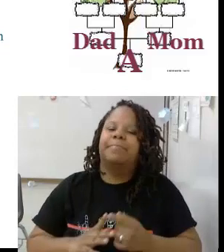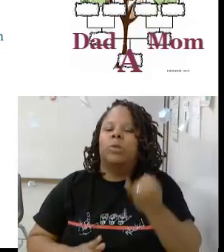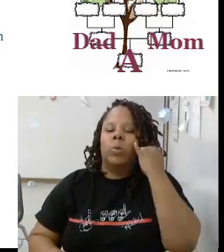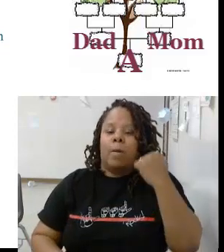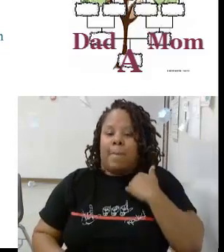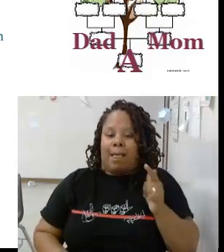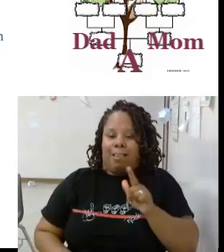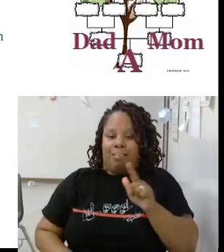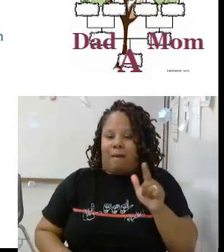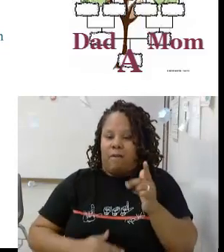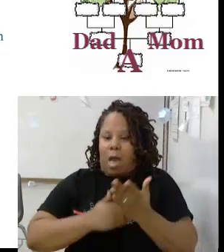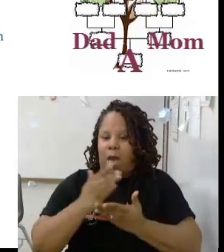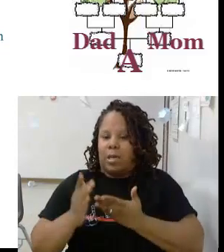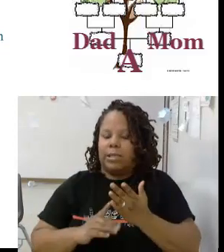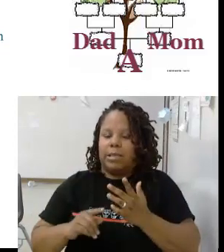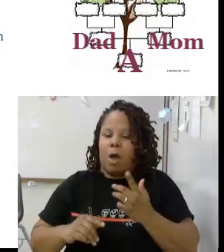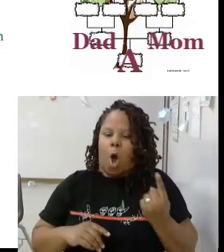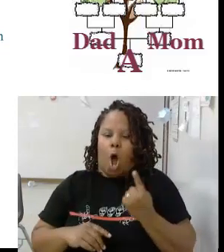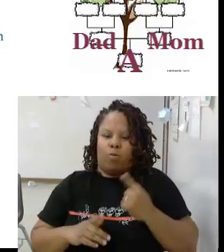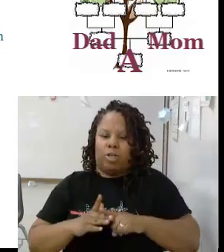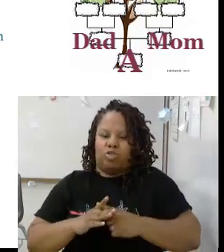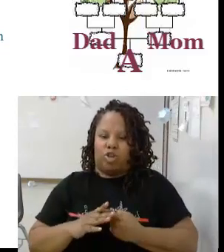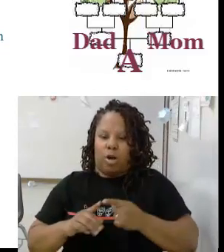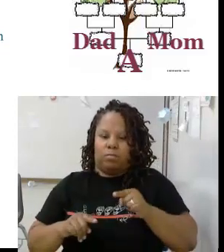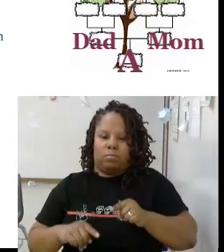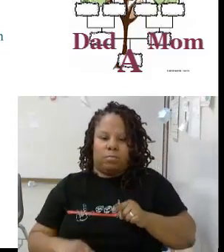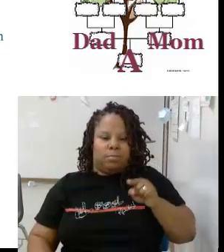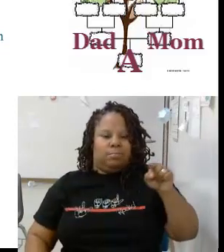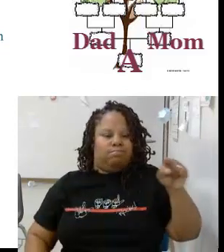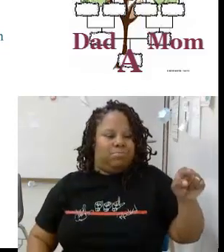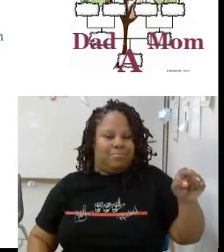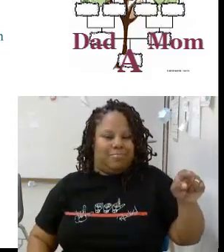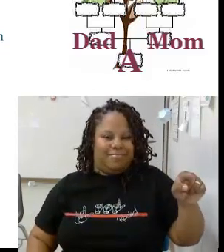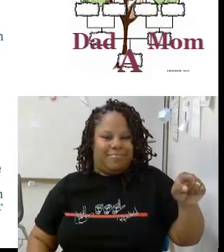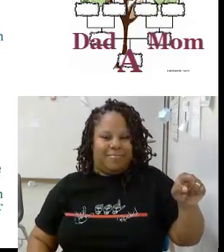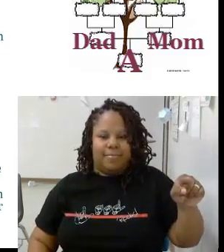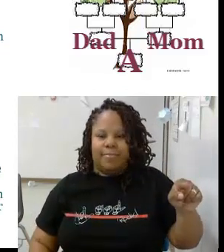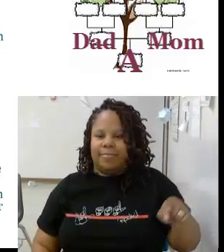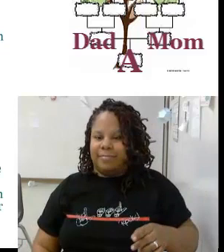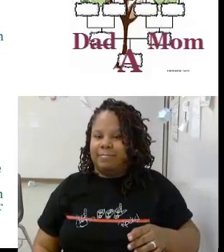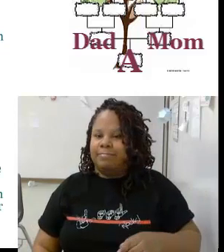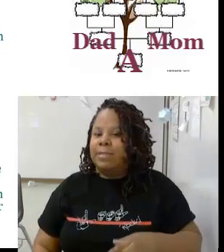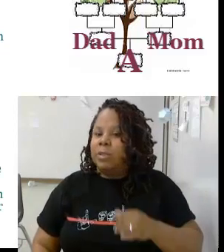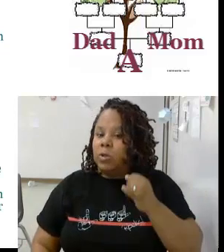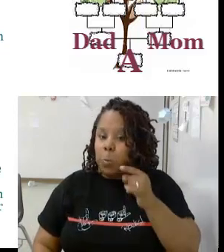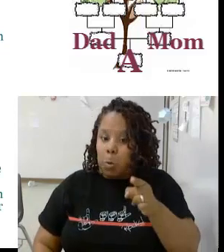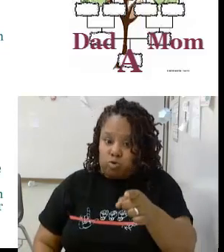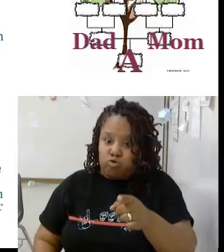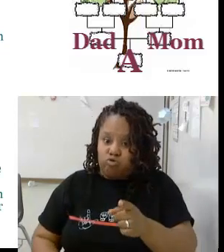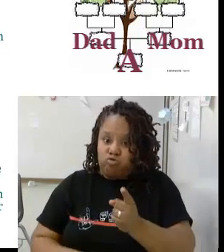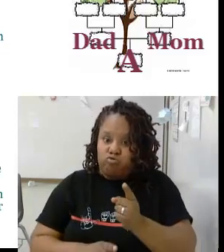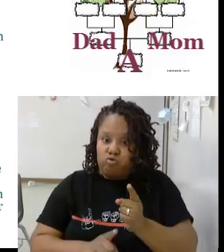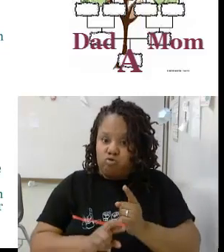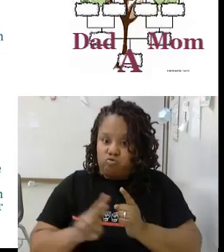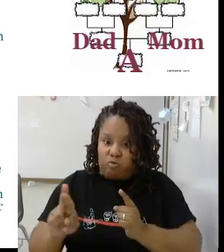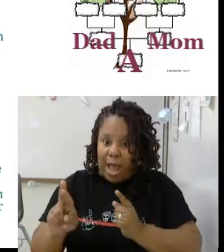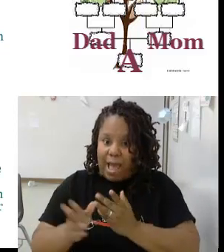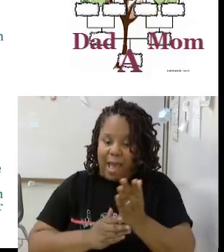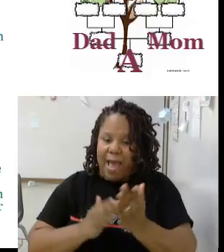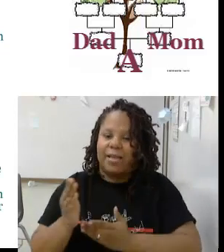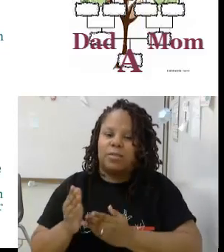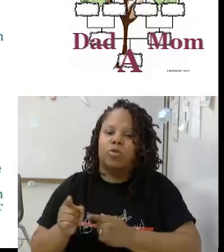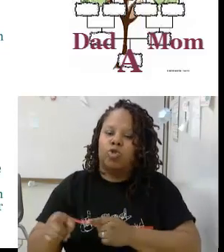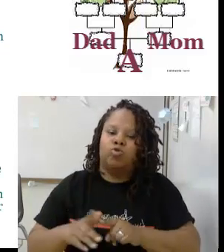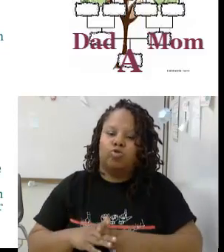to the right. So just remember that. Always should start with your dominant hand. So this person in particular starts at the